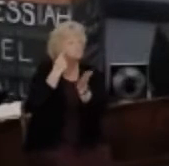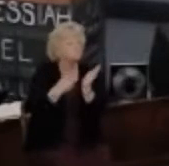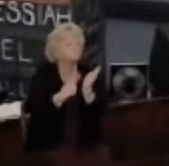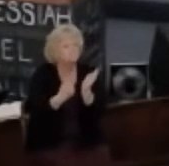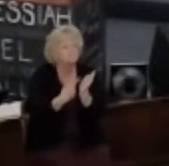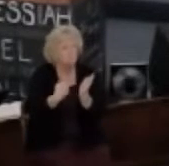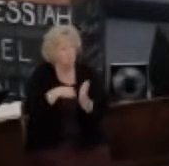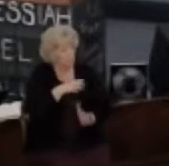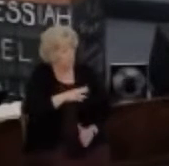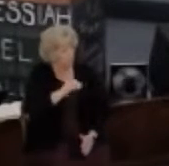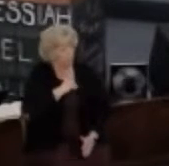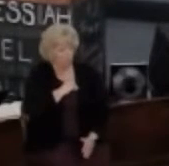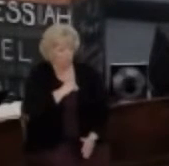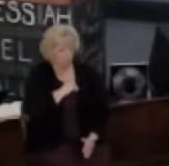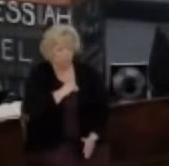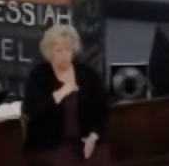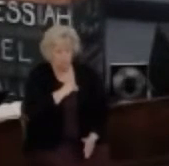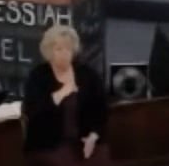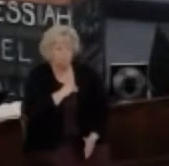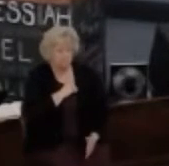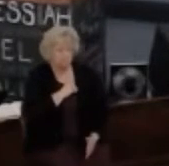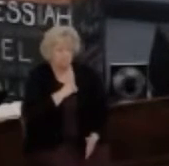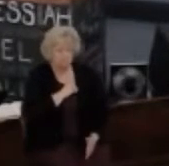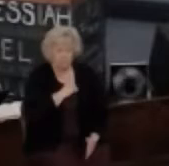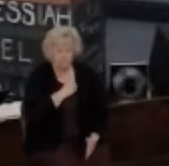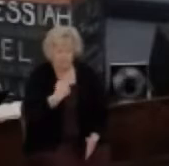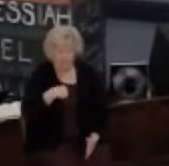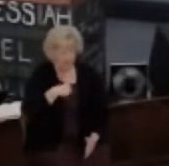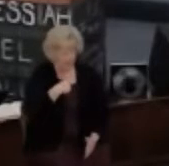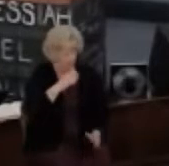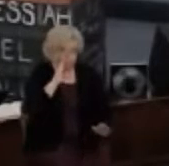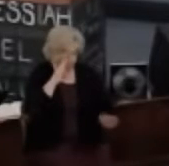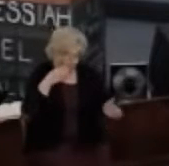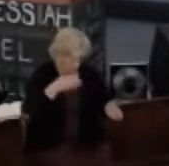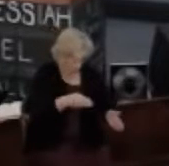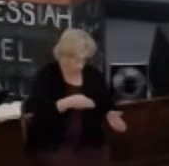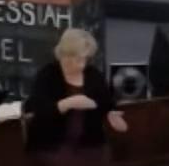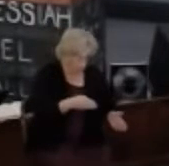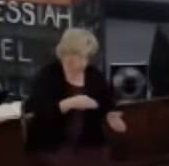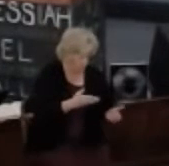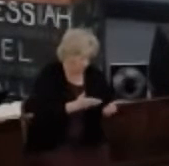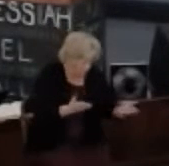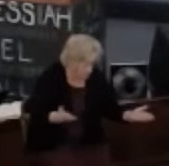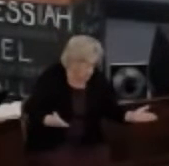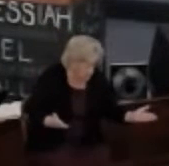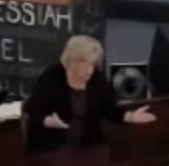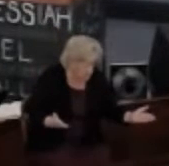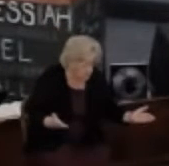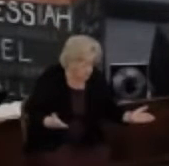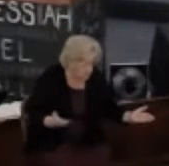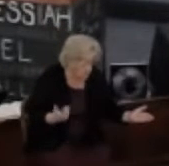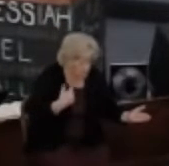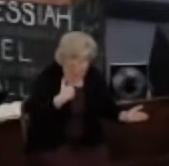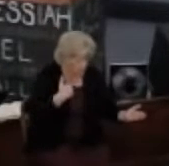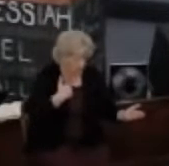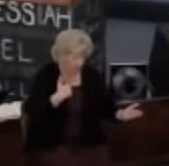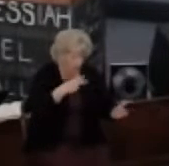we own, things that take our focus, things that we're invested